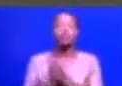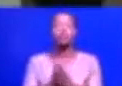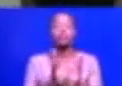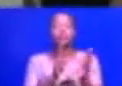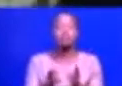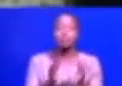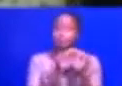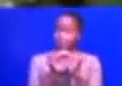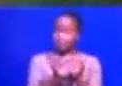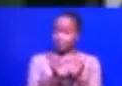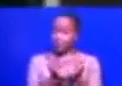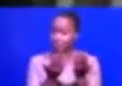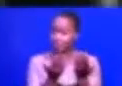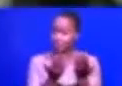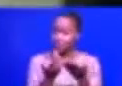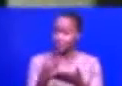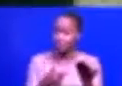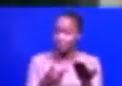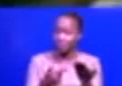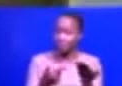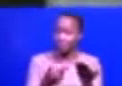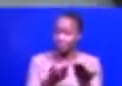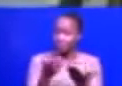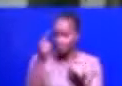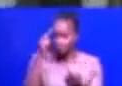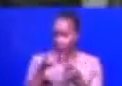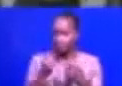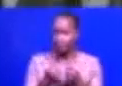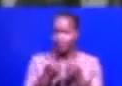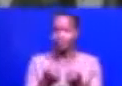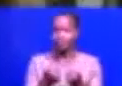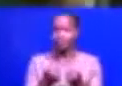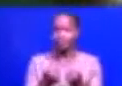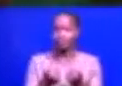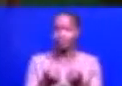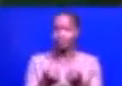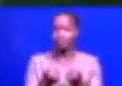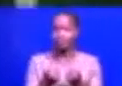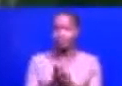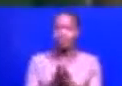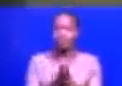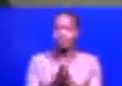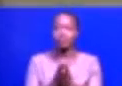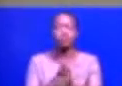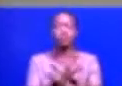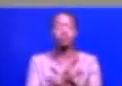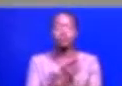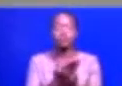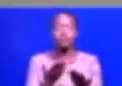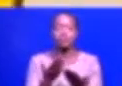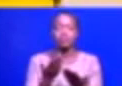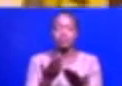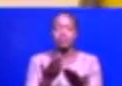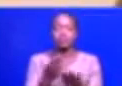Equity, what's been their main strength at the moment? Because there's a story of Ulinzi Warriors, because that's what